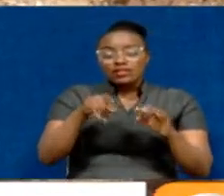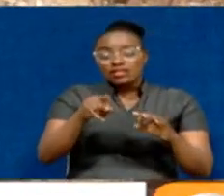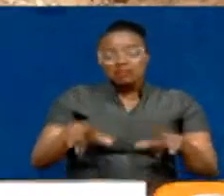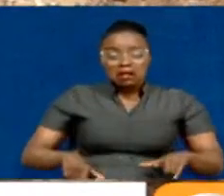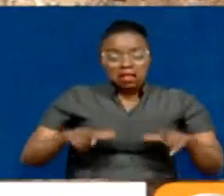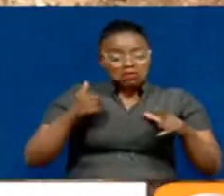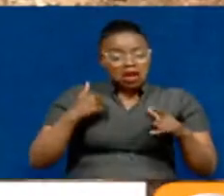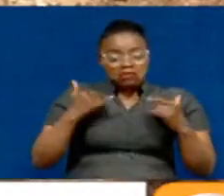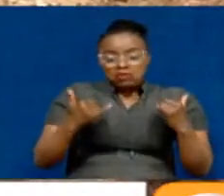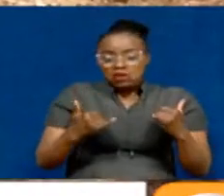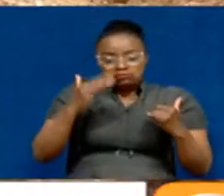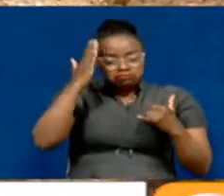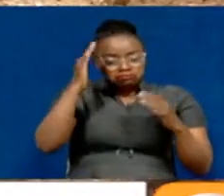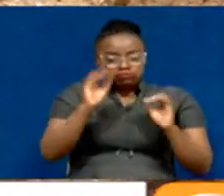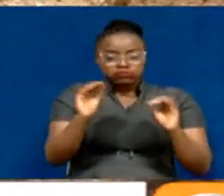still alive.